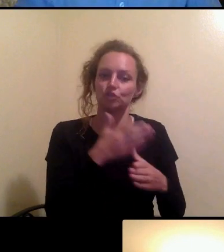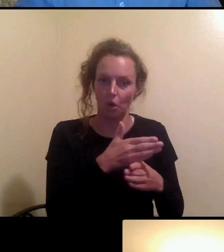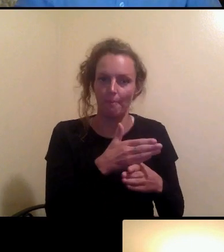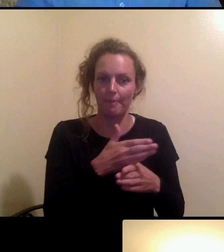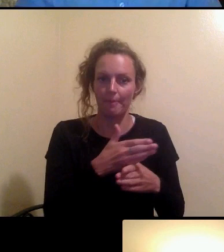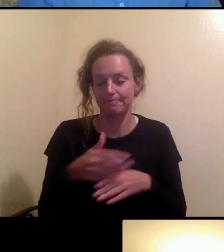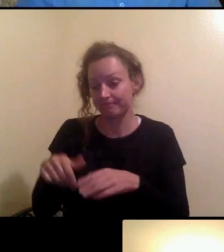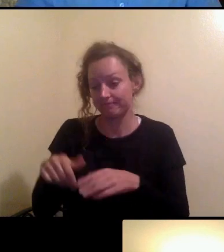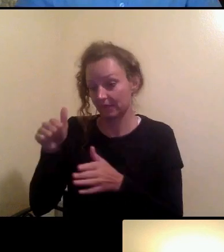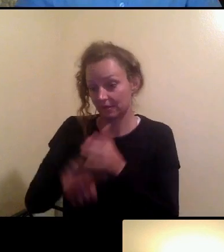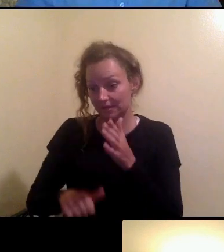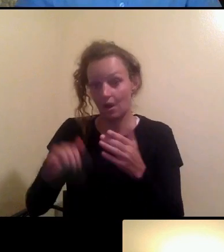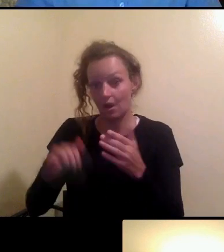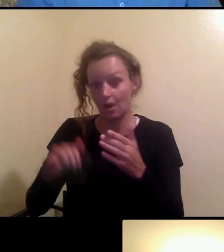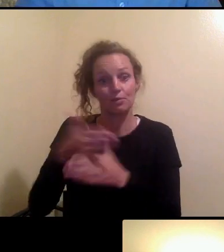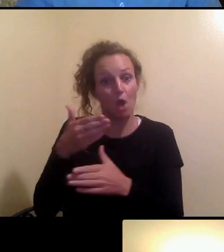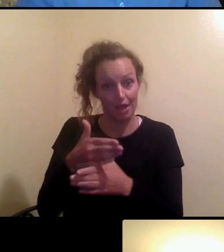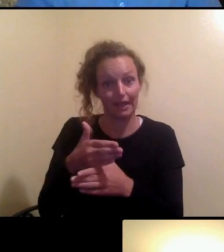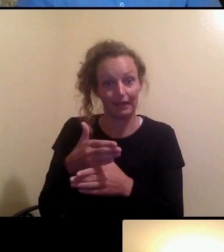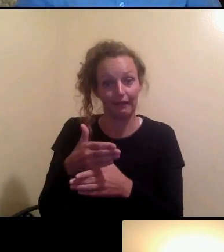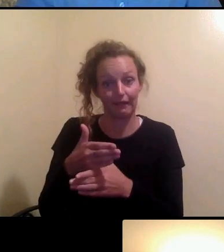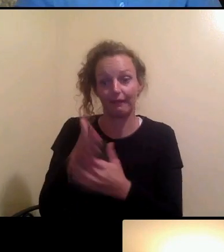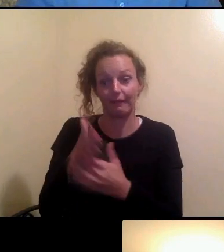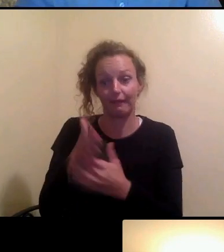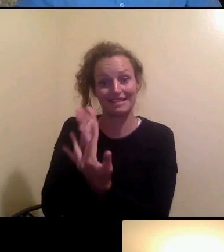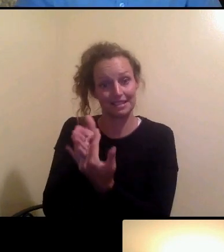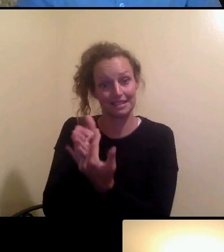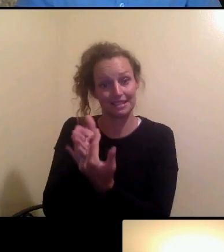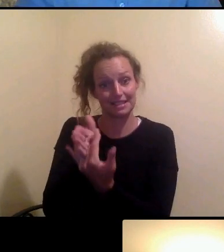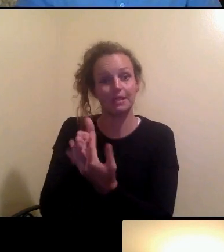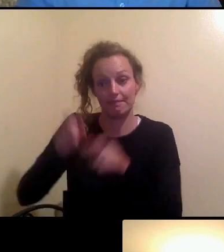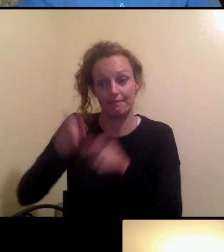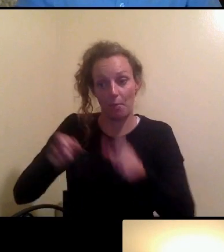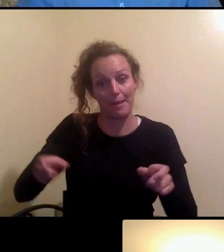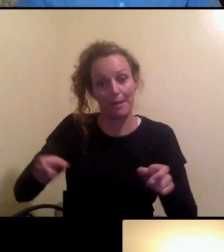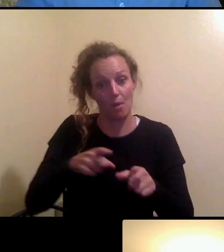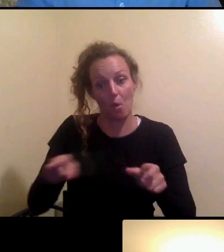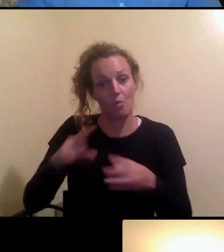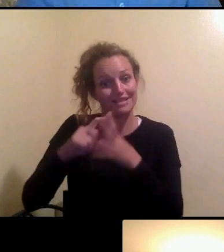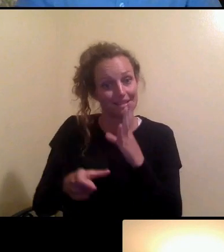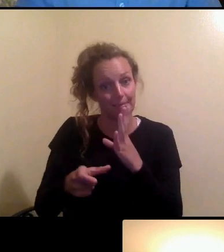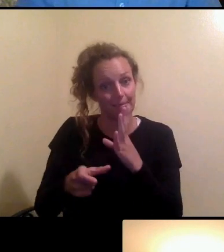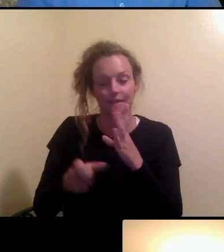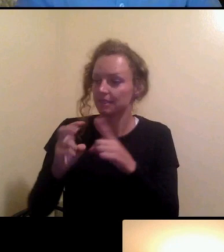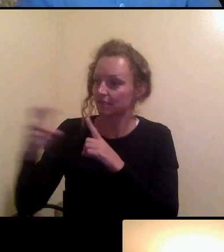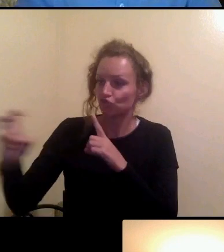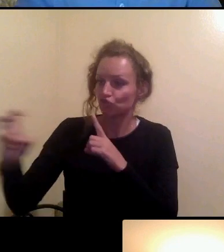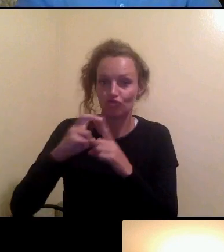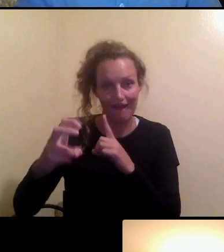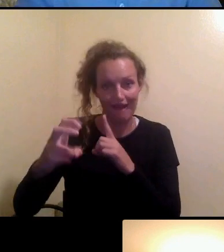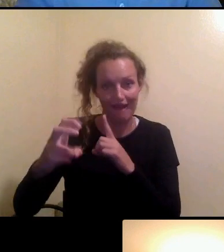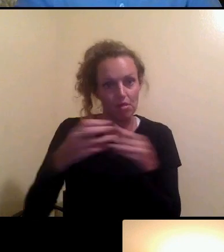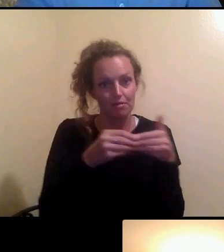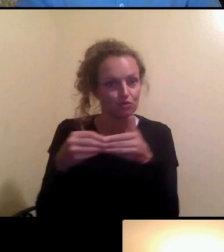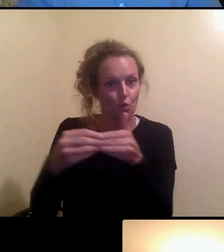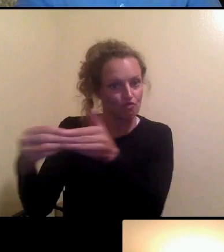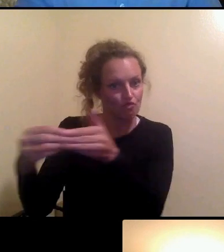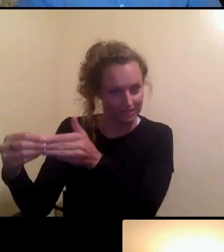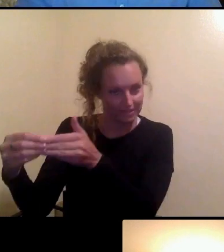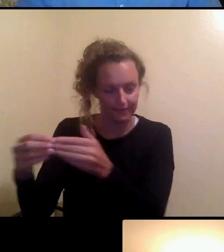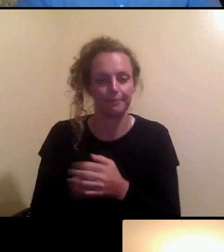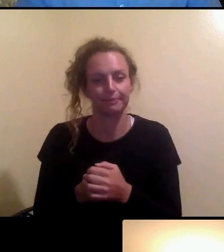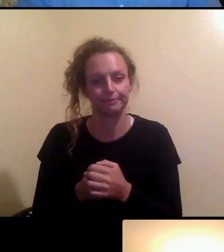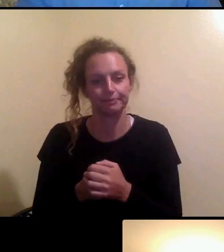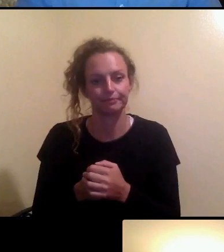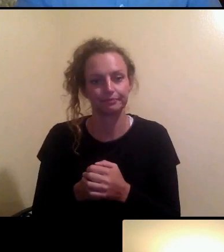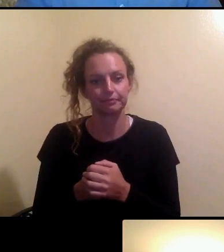in travel, tourism, and transportation. And really, one of the things that we did early on, there's a ton of stuff that we do, and we could spend all day